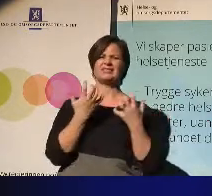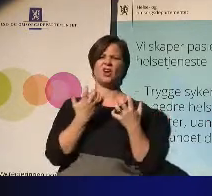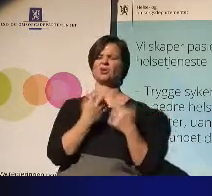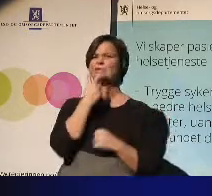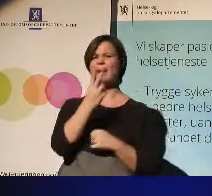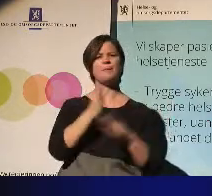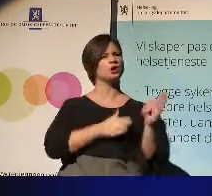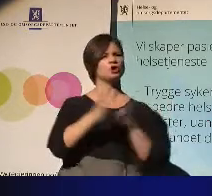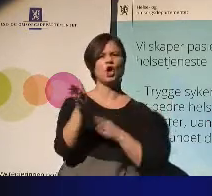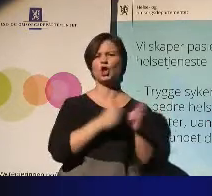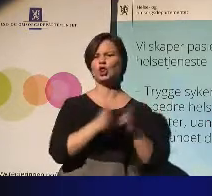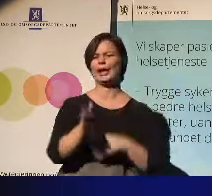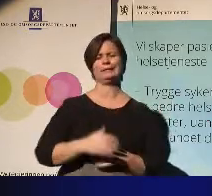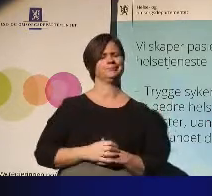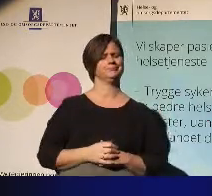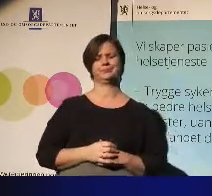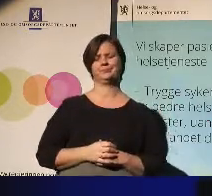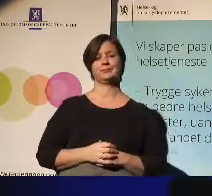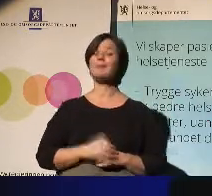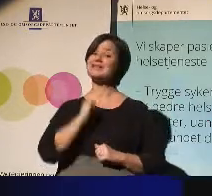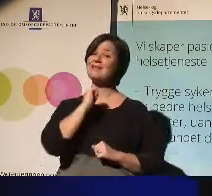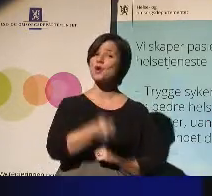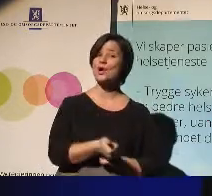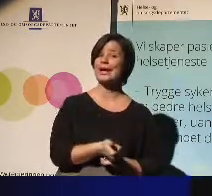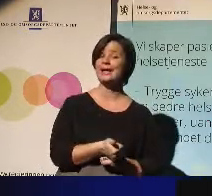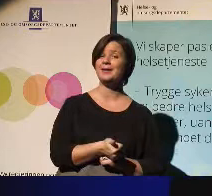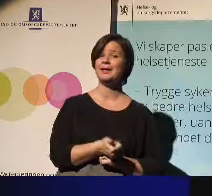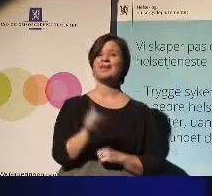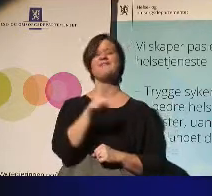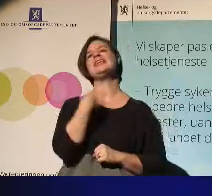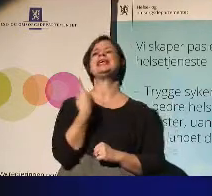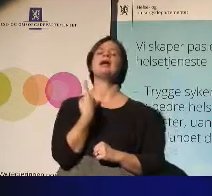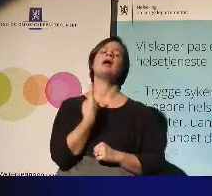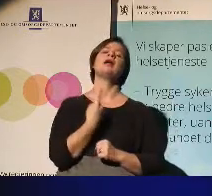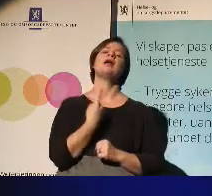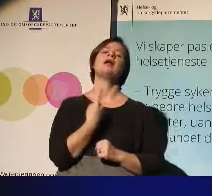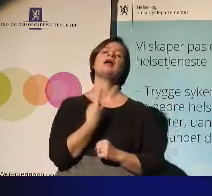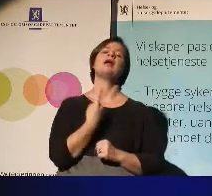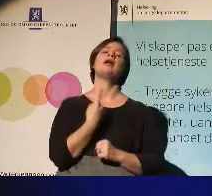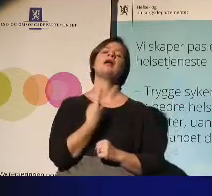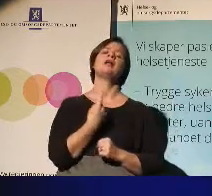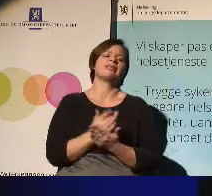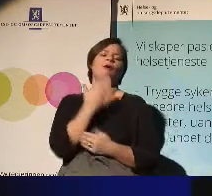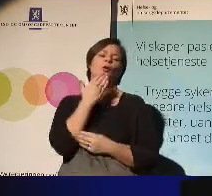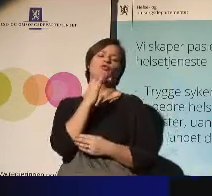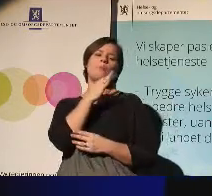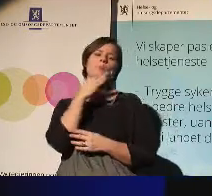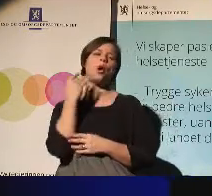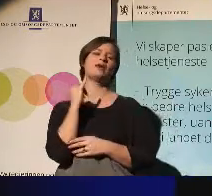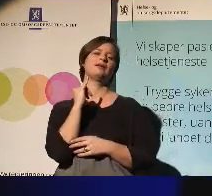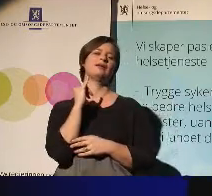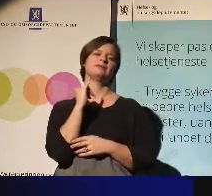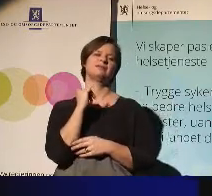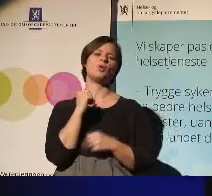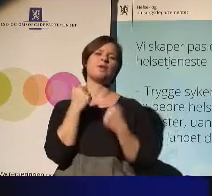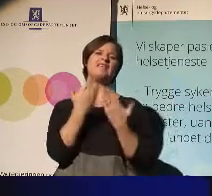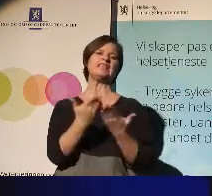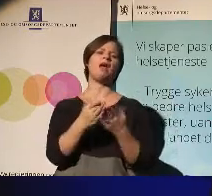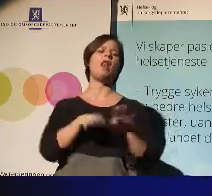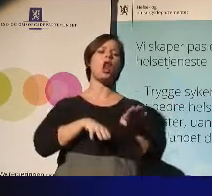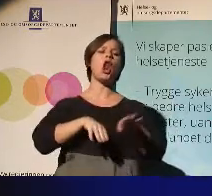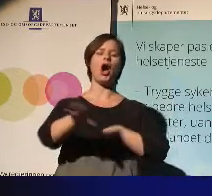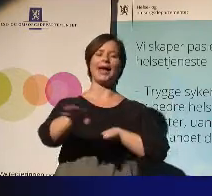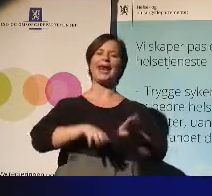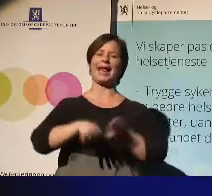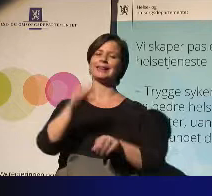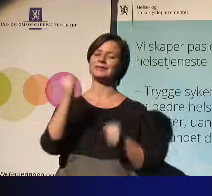anymore. But of course, we would normally get into a very good mood when you show the cross-country